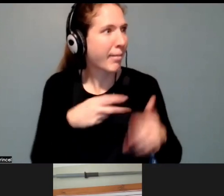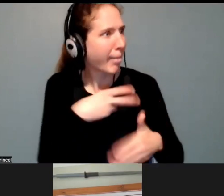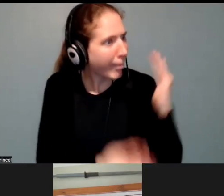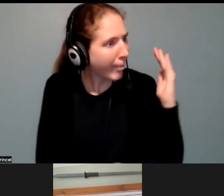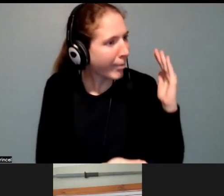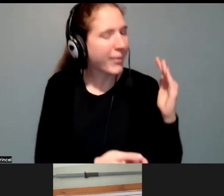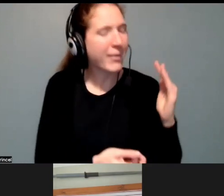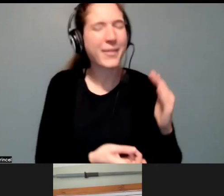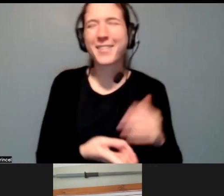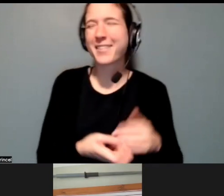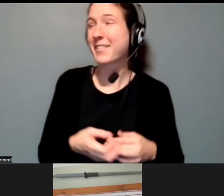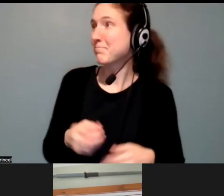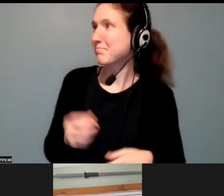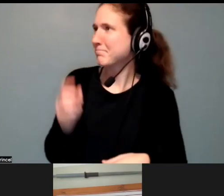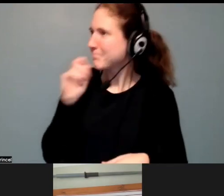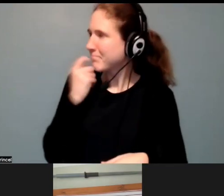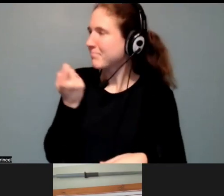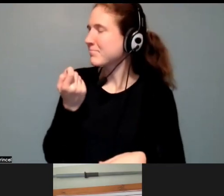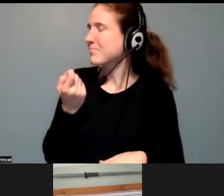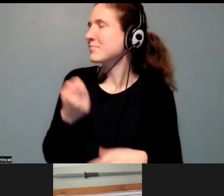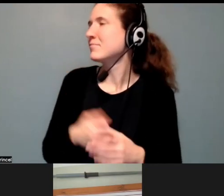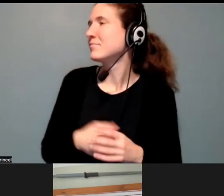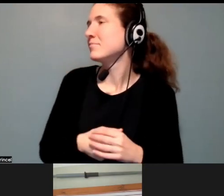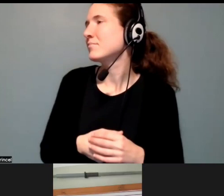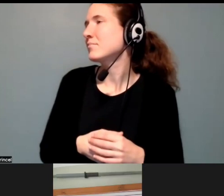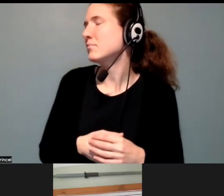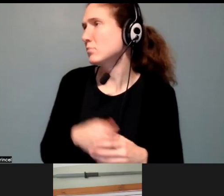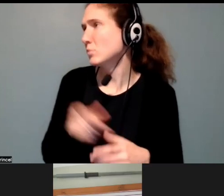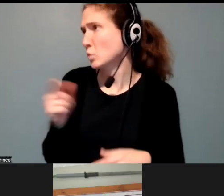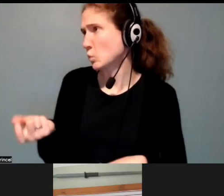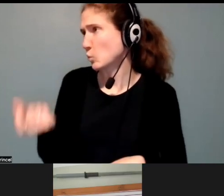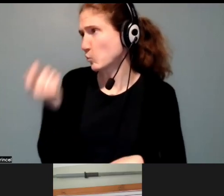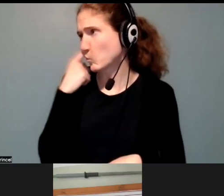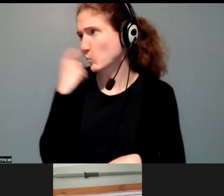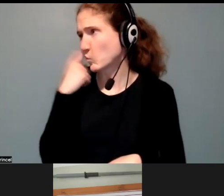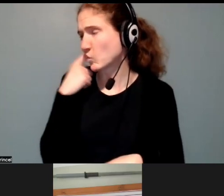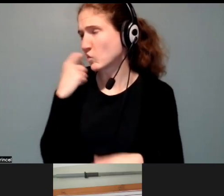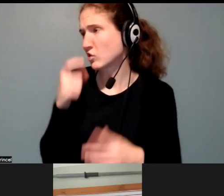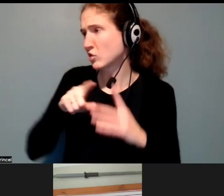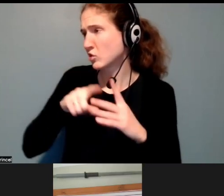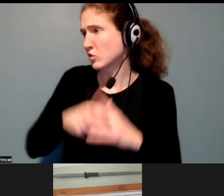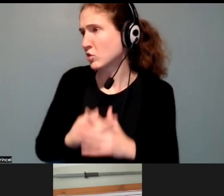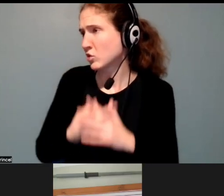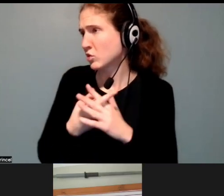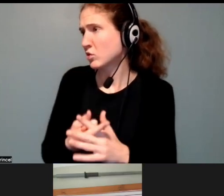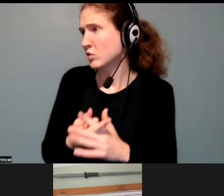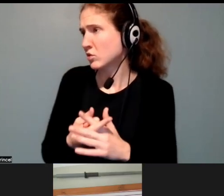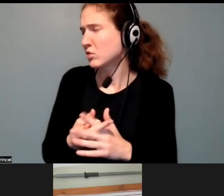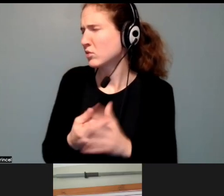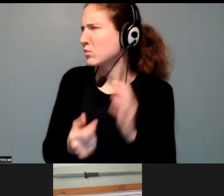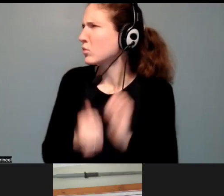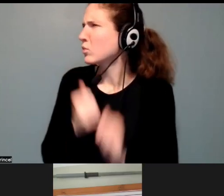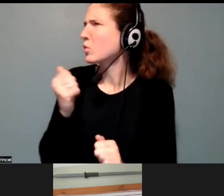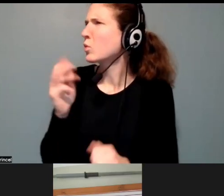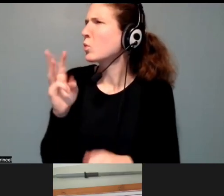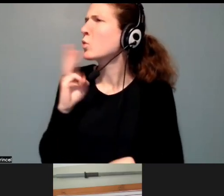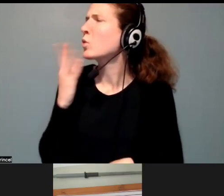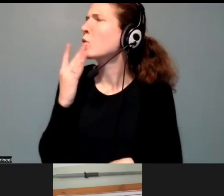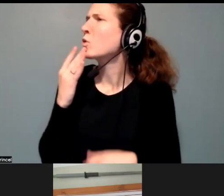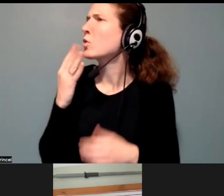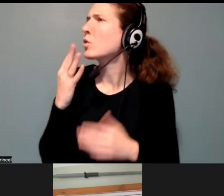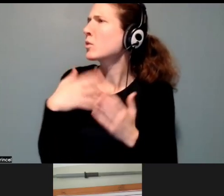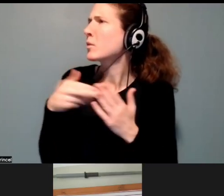That's very neat. So, did you just start with water? Most it's watercolor, right? Did you just start with that?